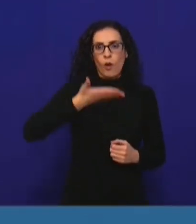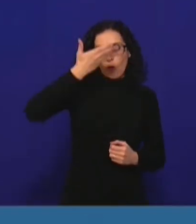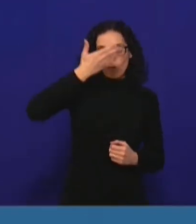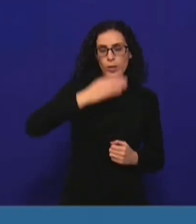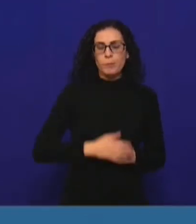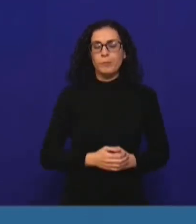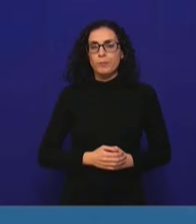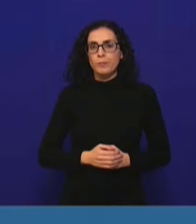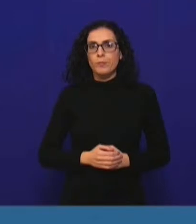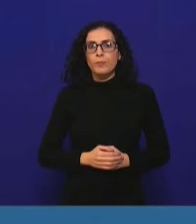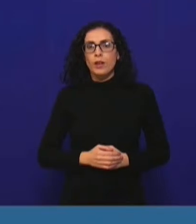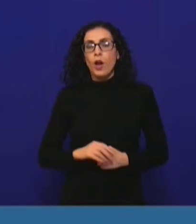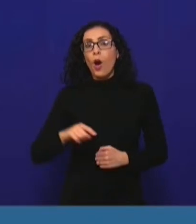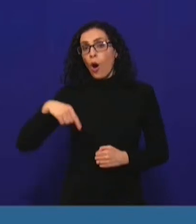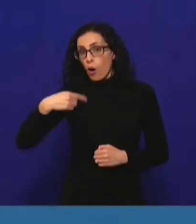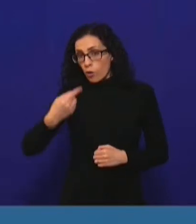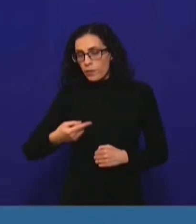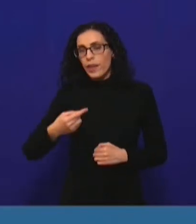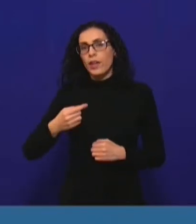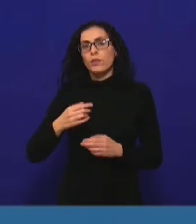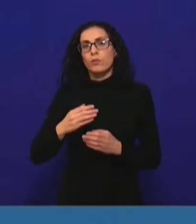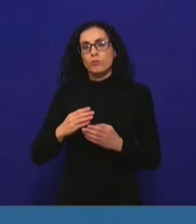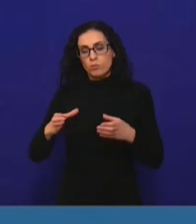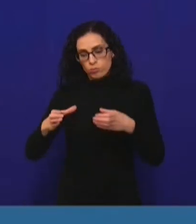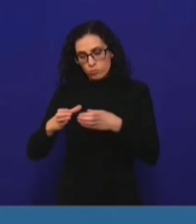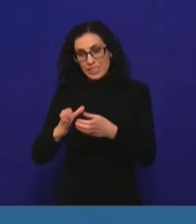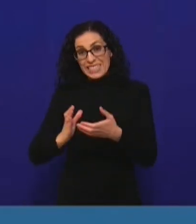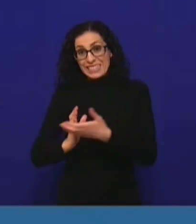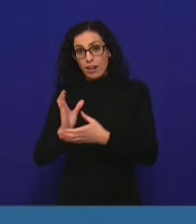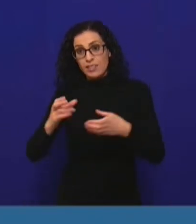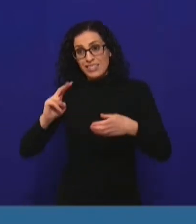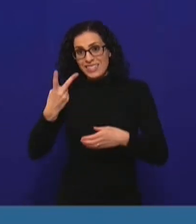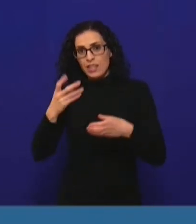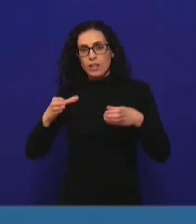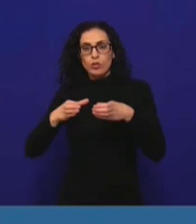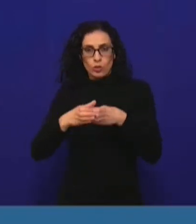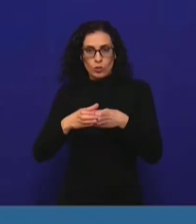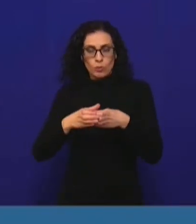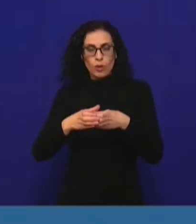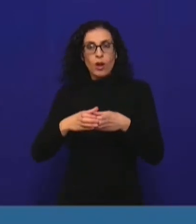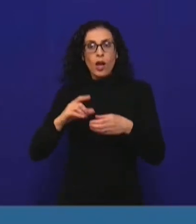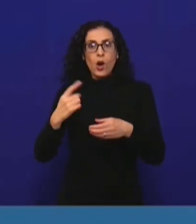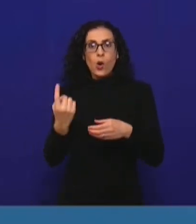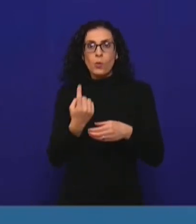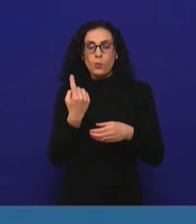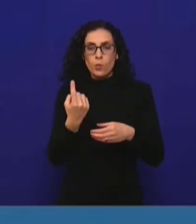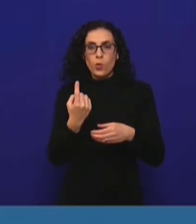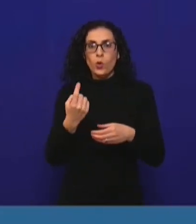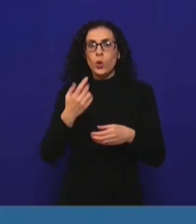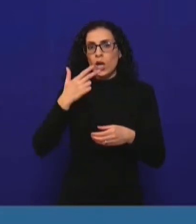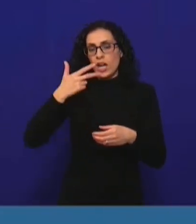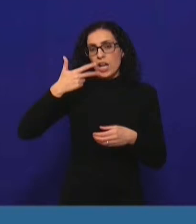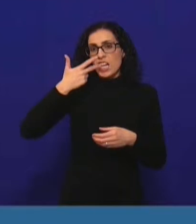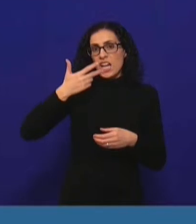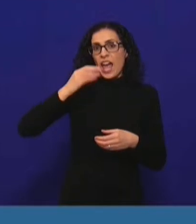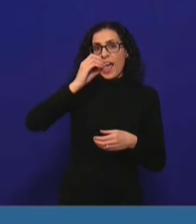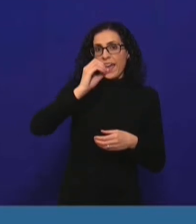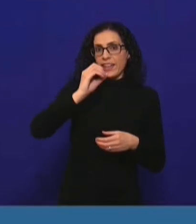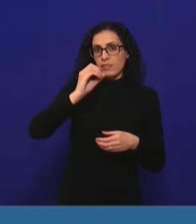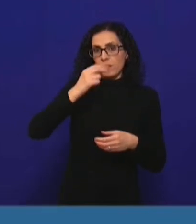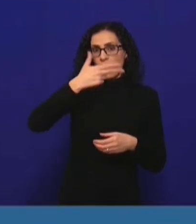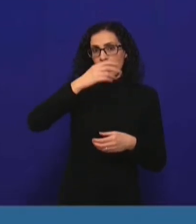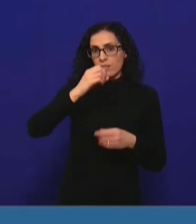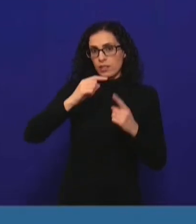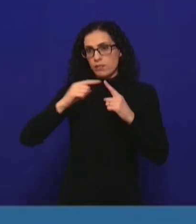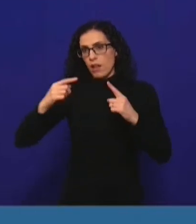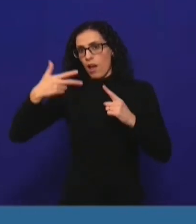have also moved on to the second group whereby we are currently vaccinating people who are aged between 80 to 85 years in health